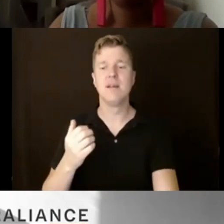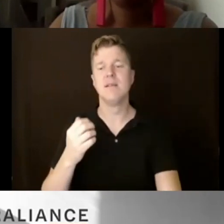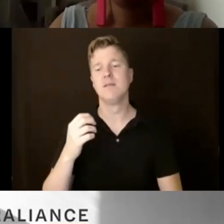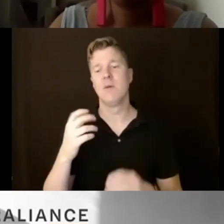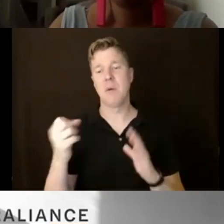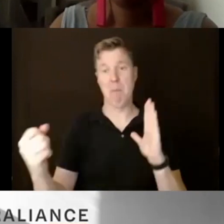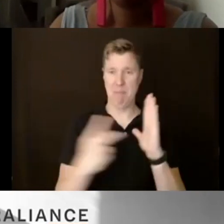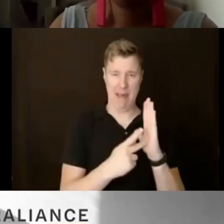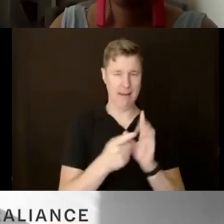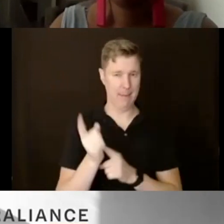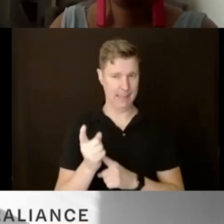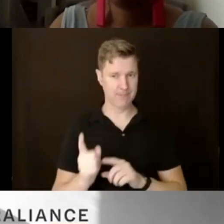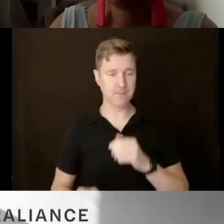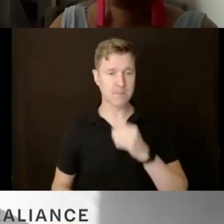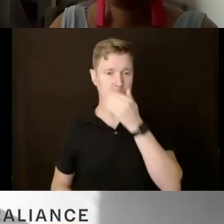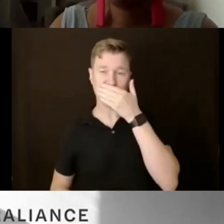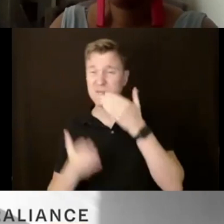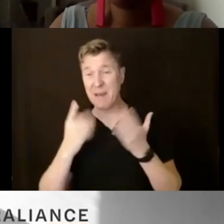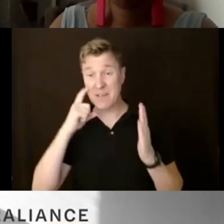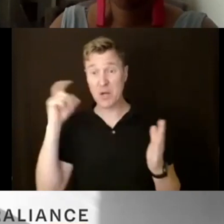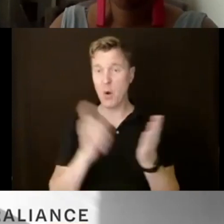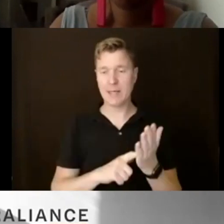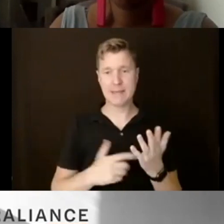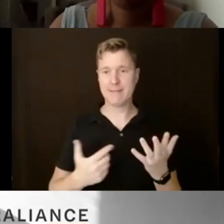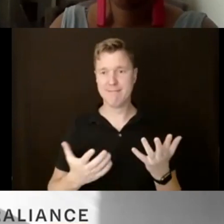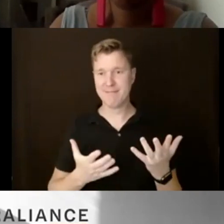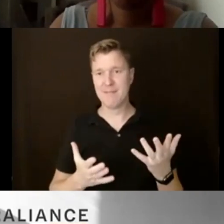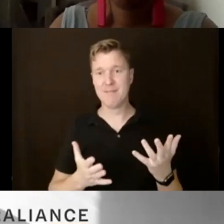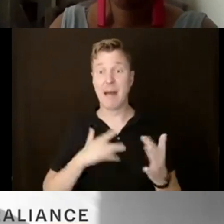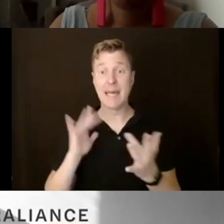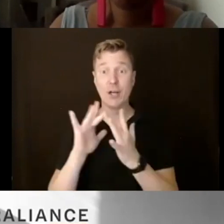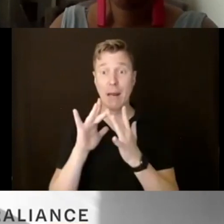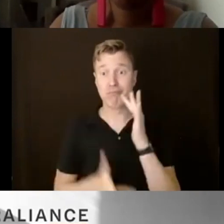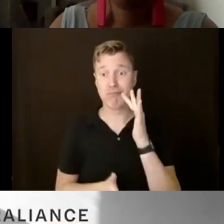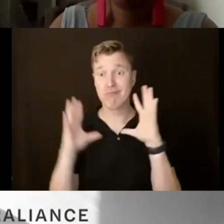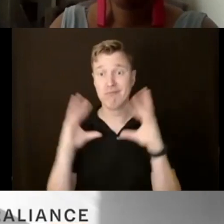minute, because you may have noticed that I lost internet. Don't